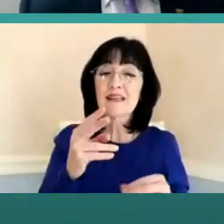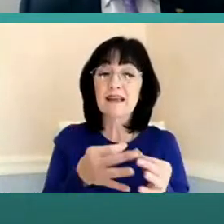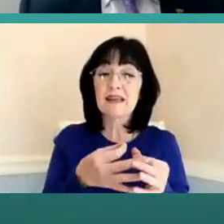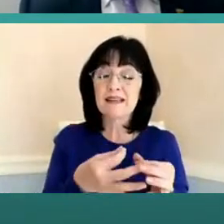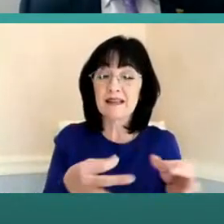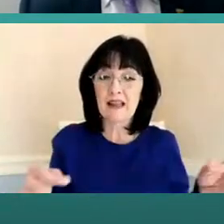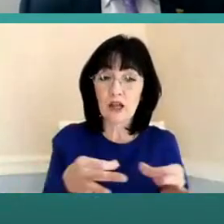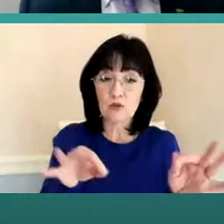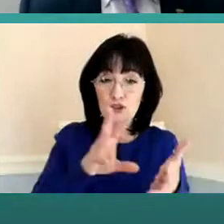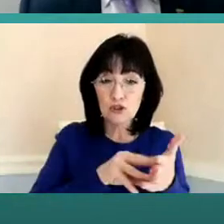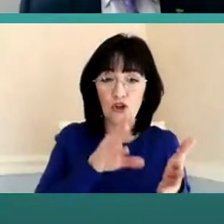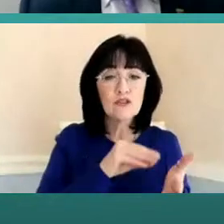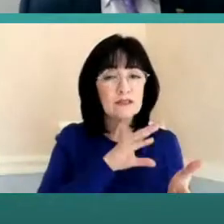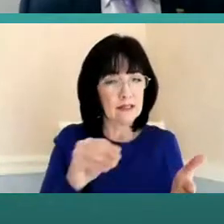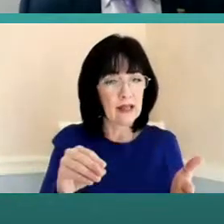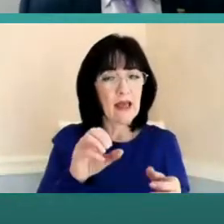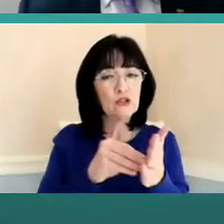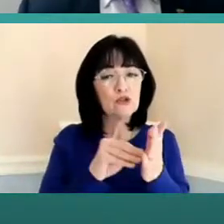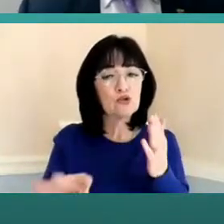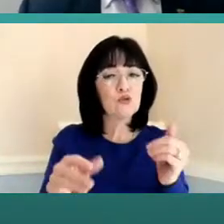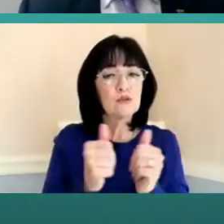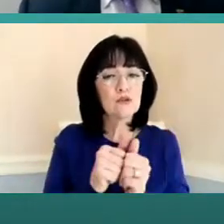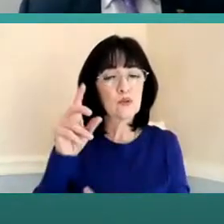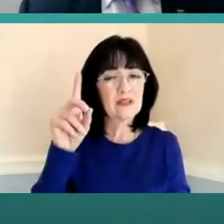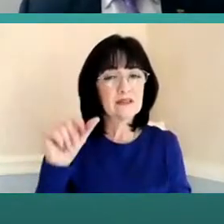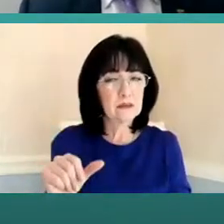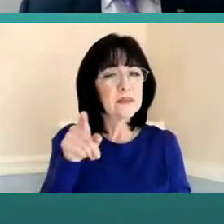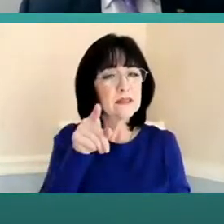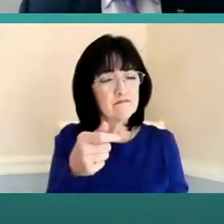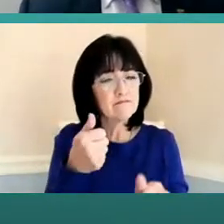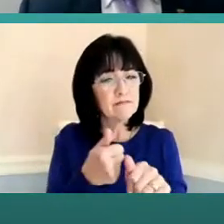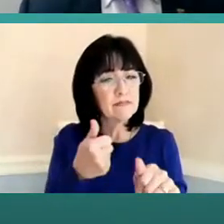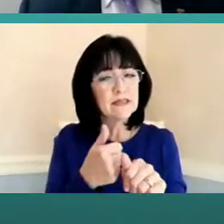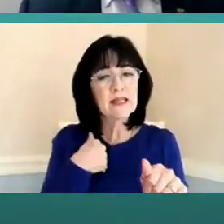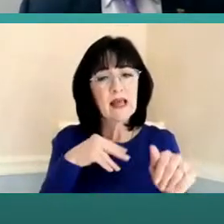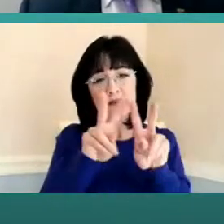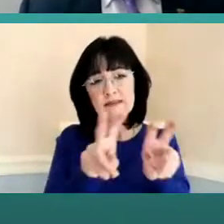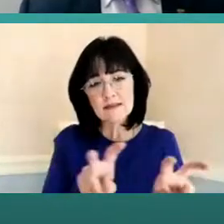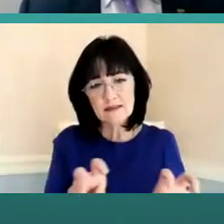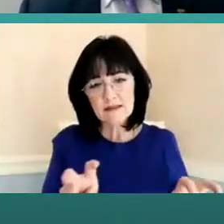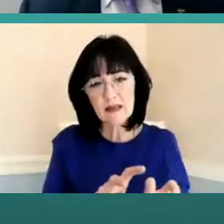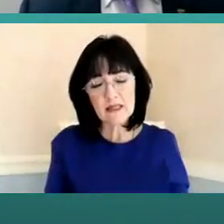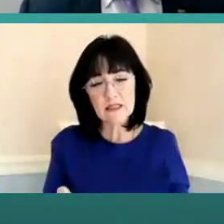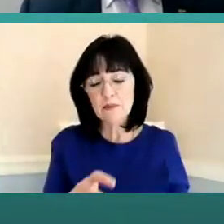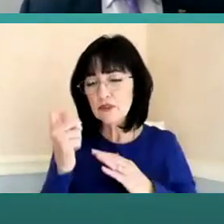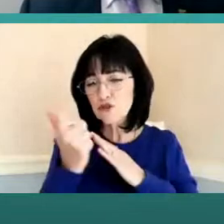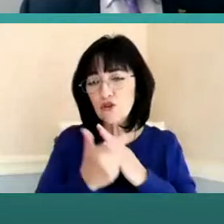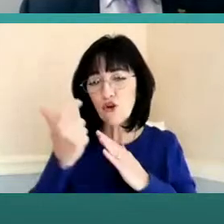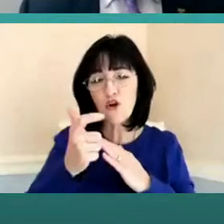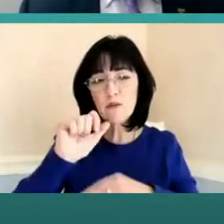daily diagnostic that assesses each student's understanding and automatically launches support.